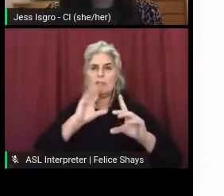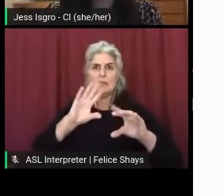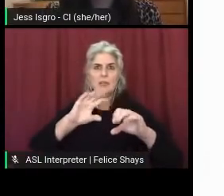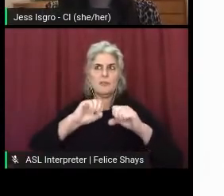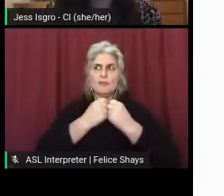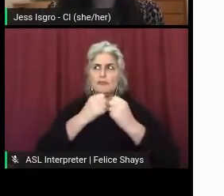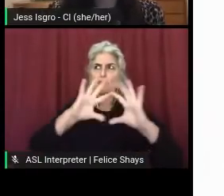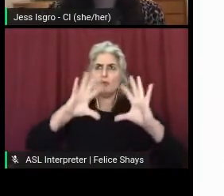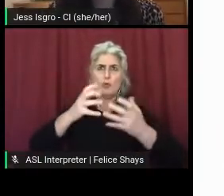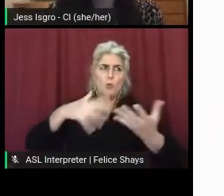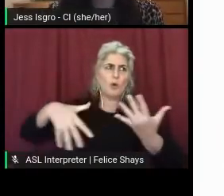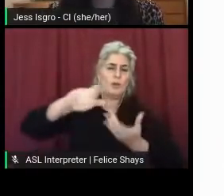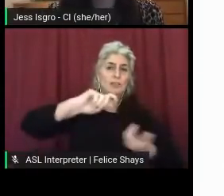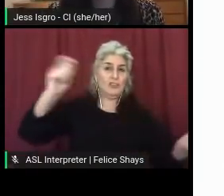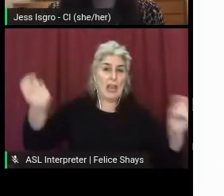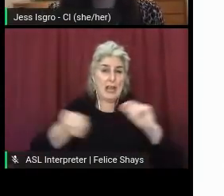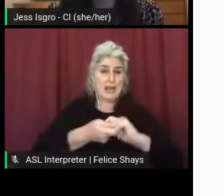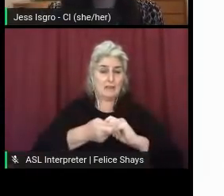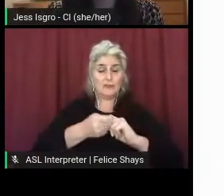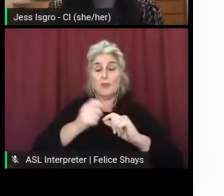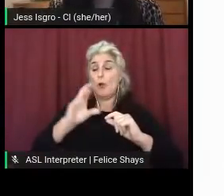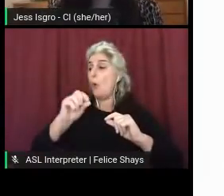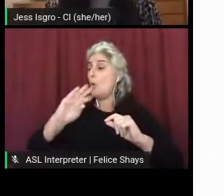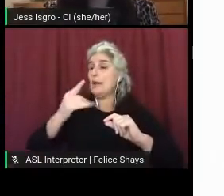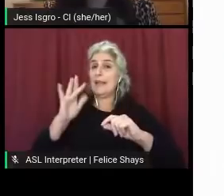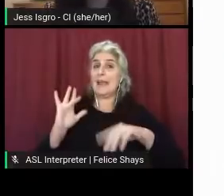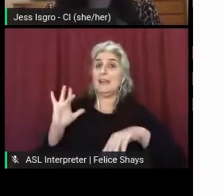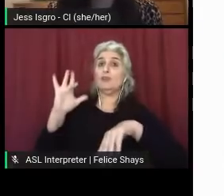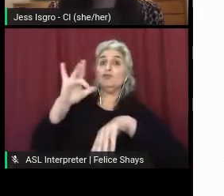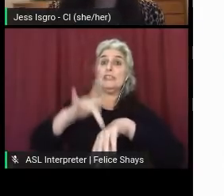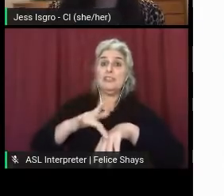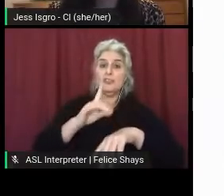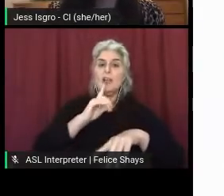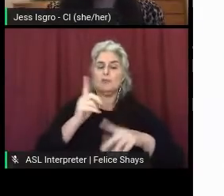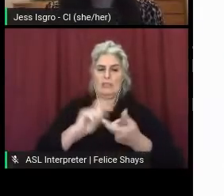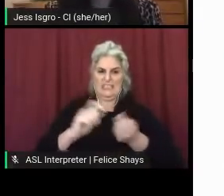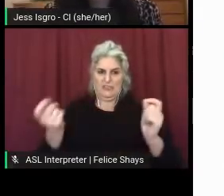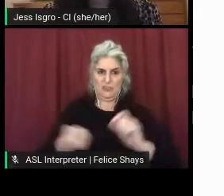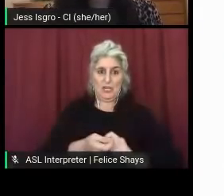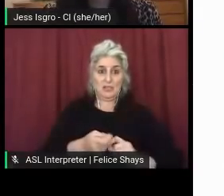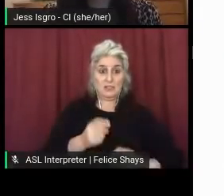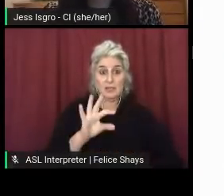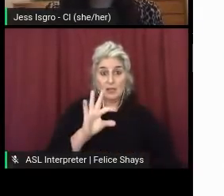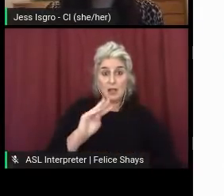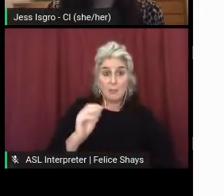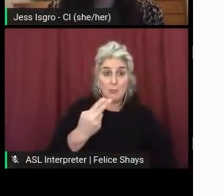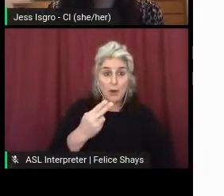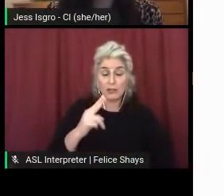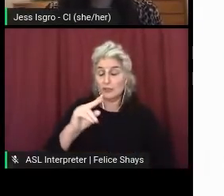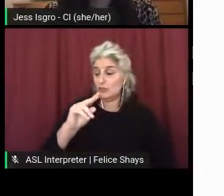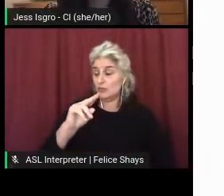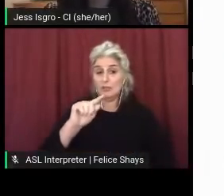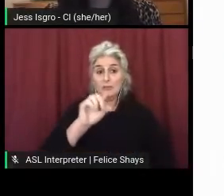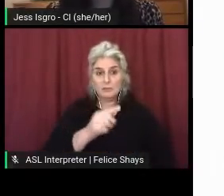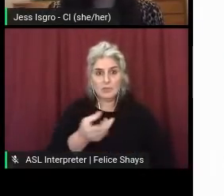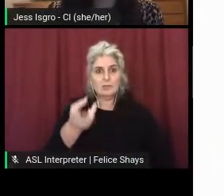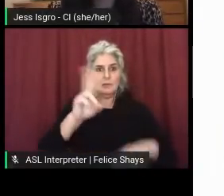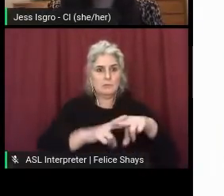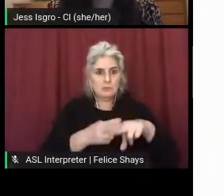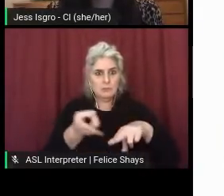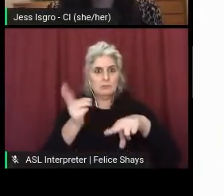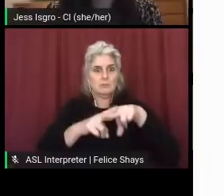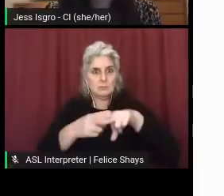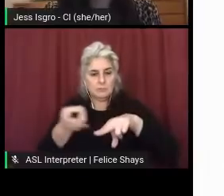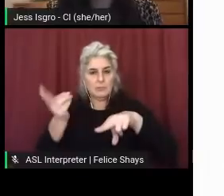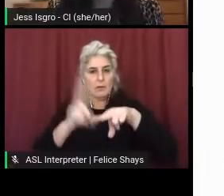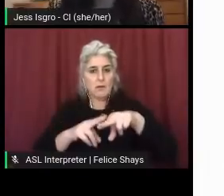to change, organic reach changed along with it. We were up 90% February to March, 80% February to April, and May through